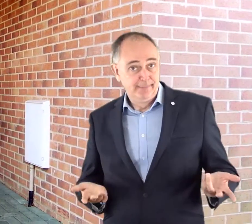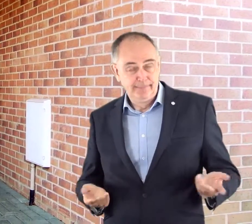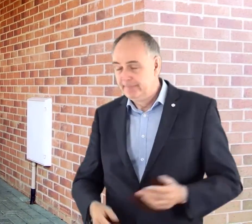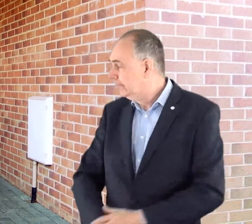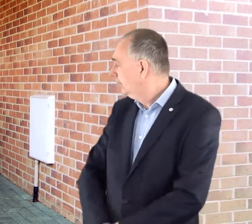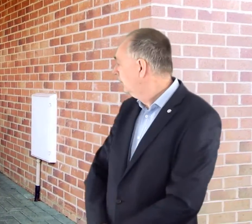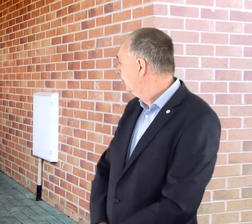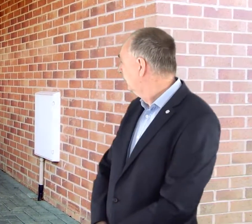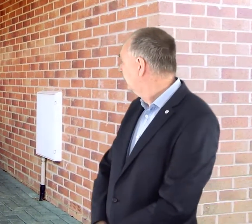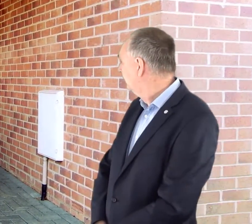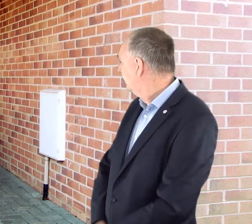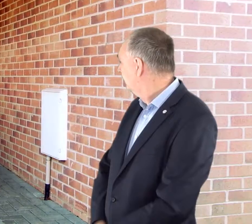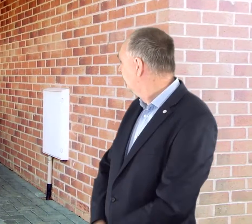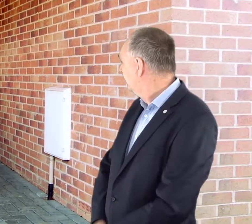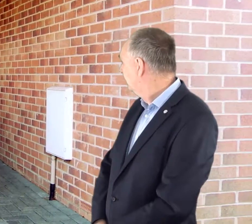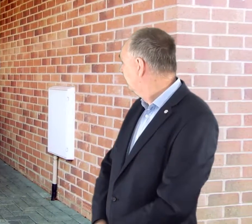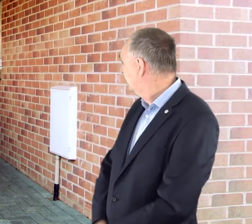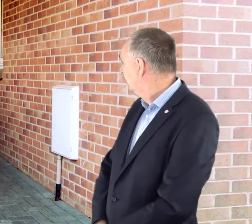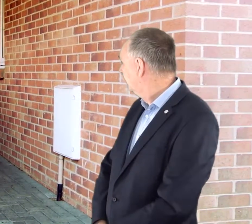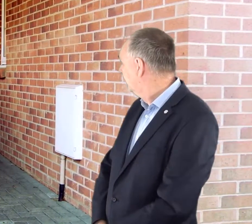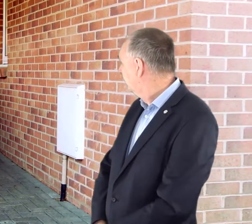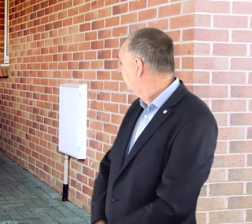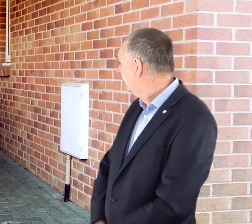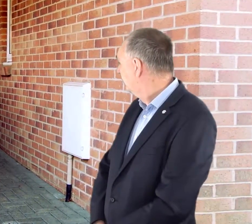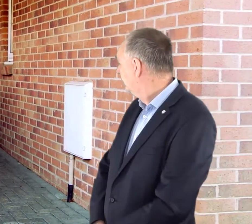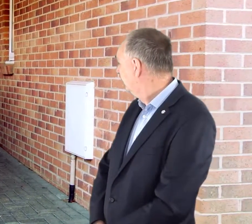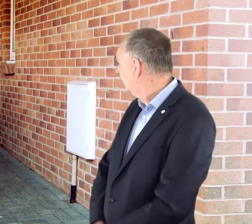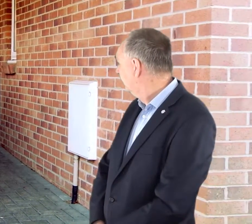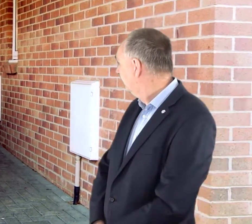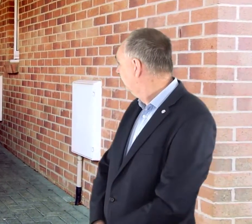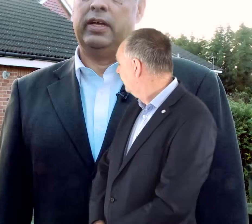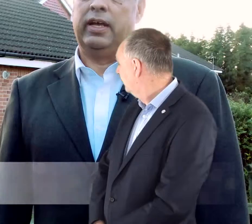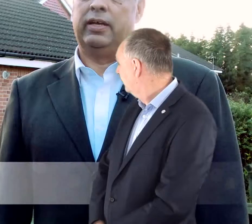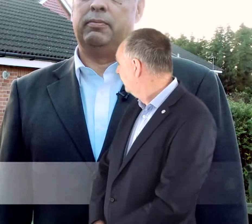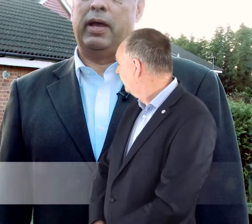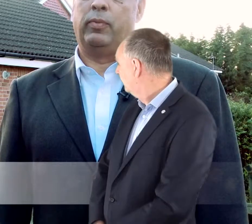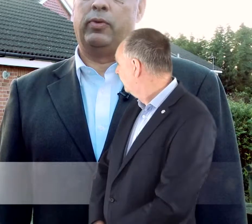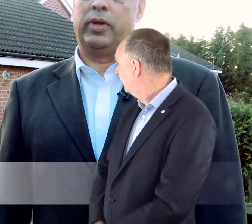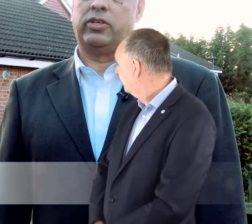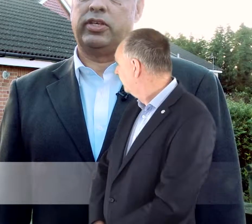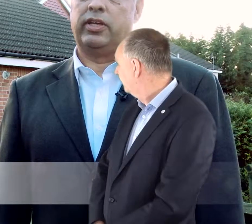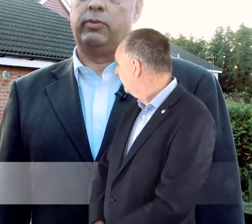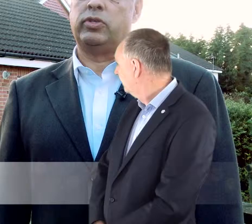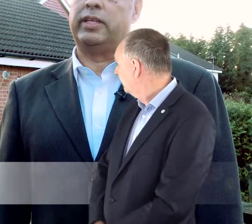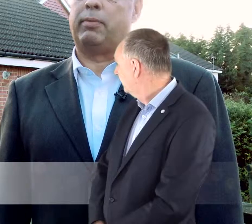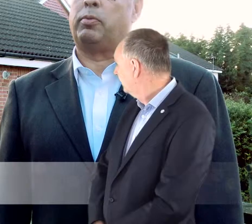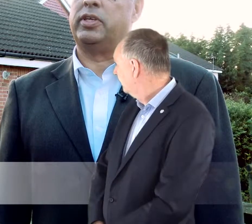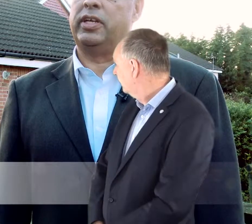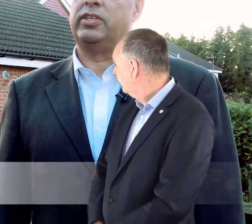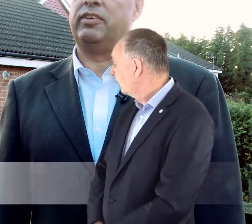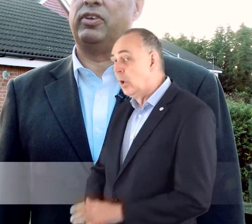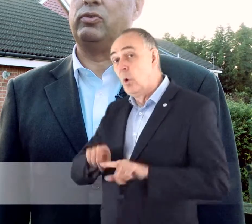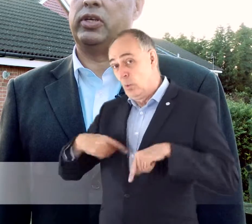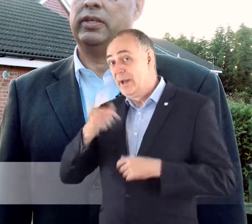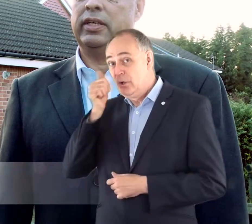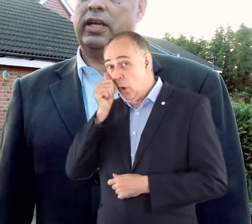I think we could see that Chris's situation was going to deteriorate, to be honest. And we could see that he would need that property in